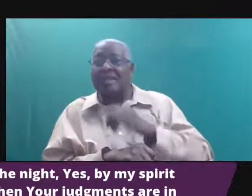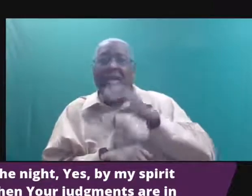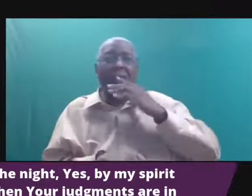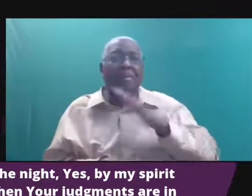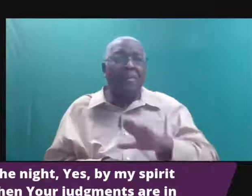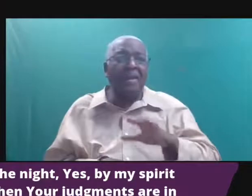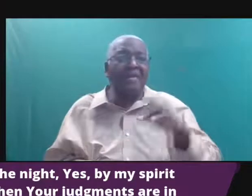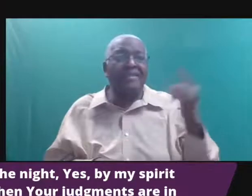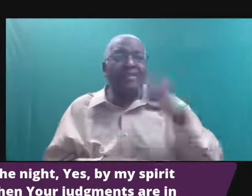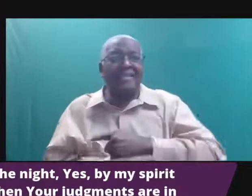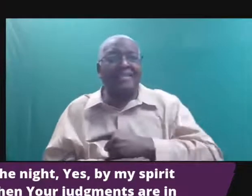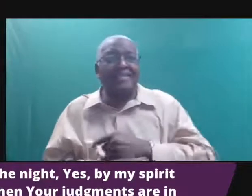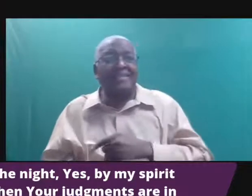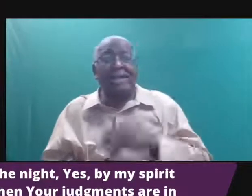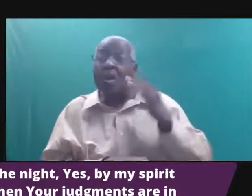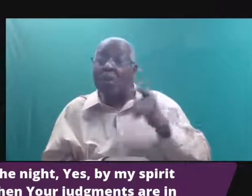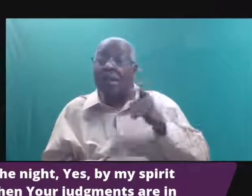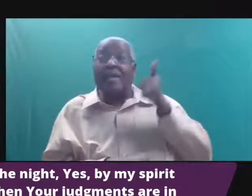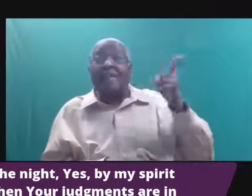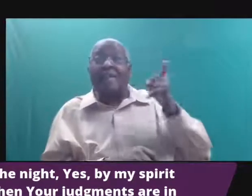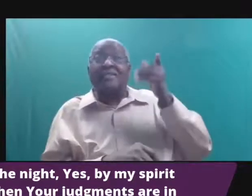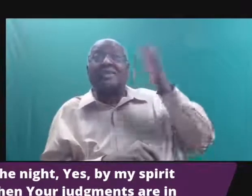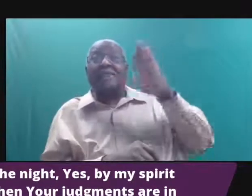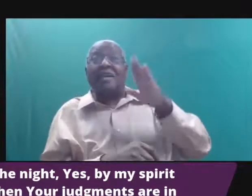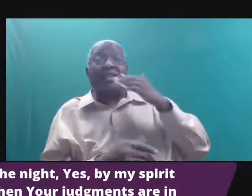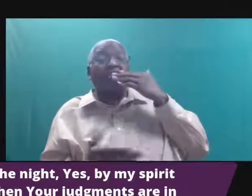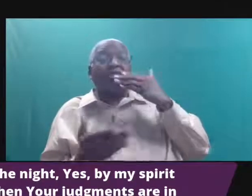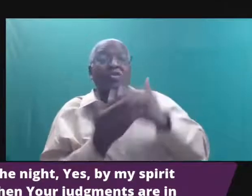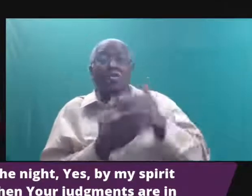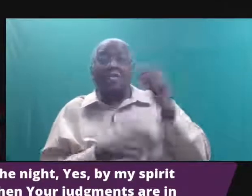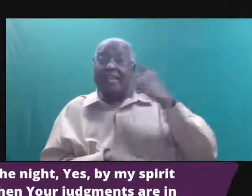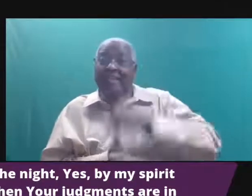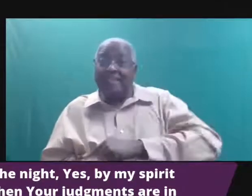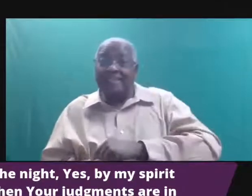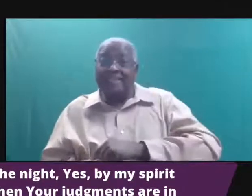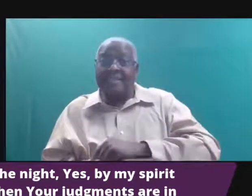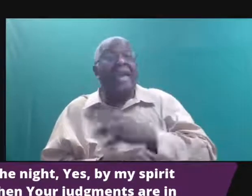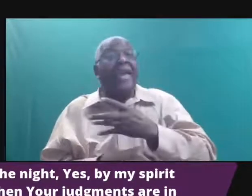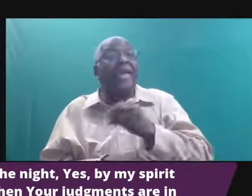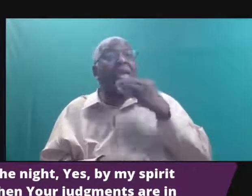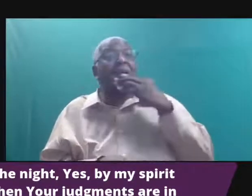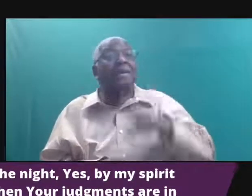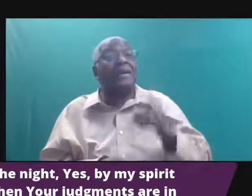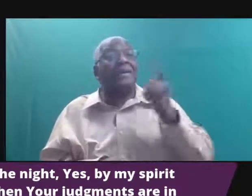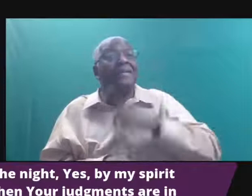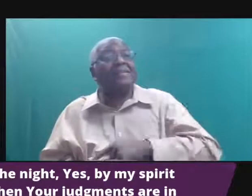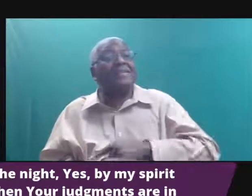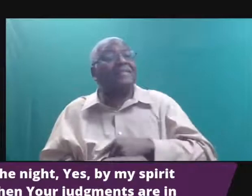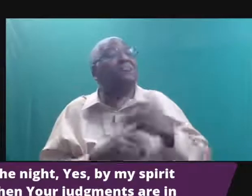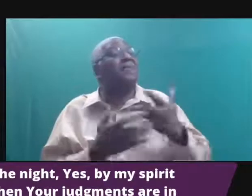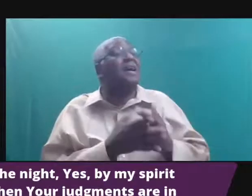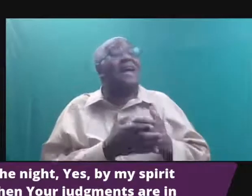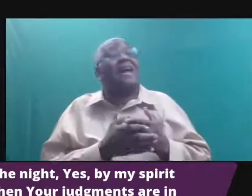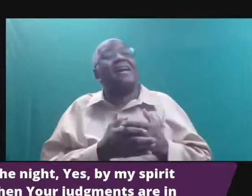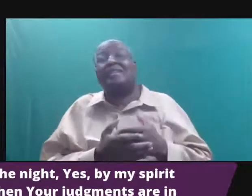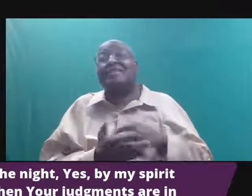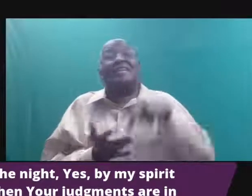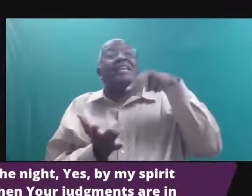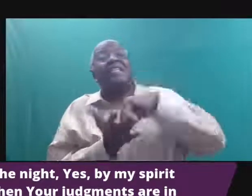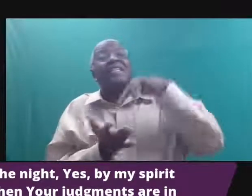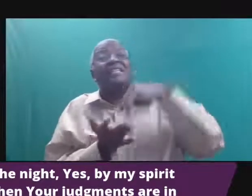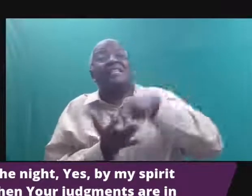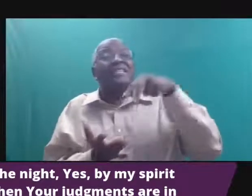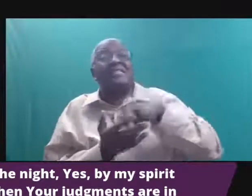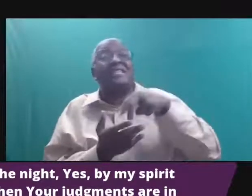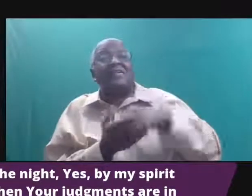because I know he's the God of the good days. And because I've had some good days, I can take some time to shout over the bad days because they